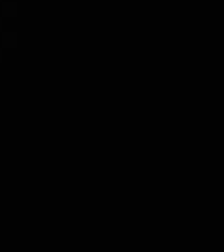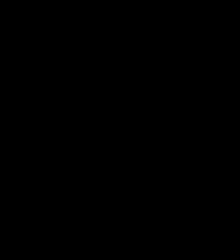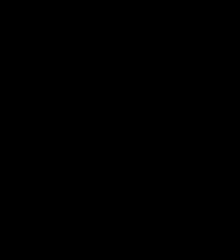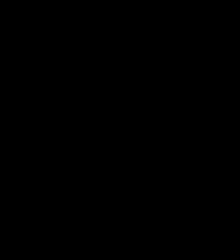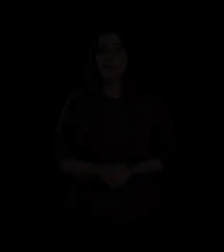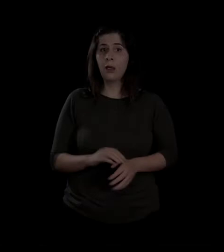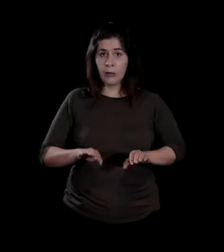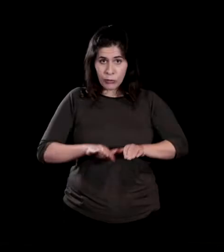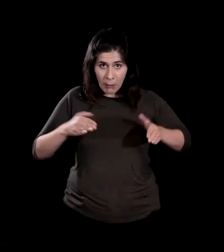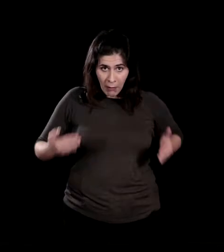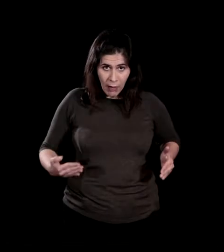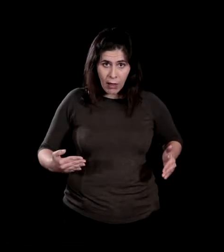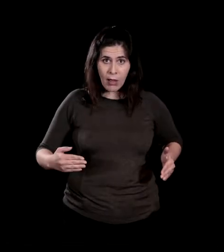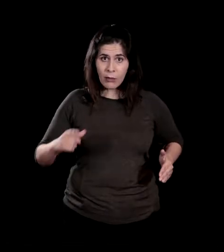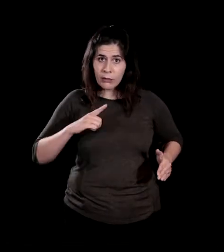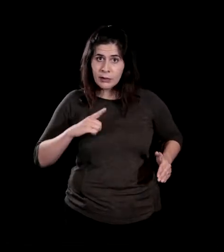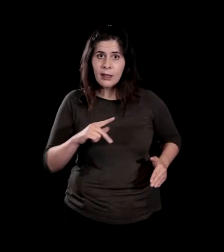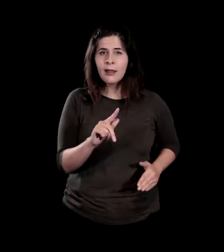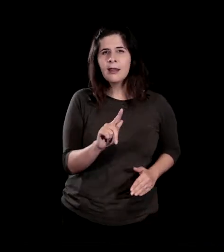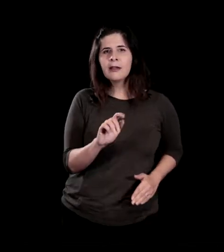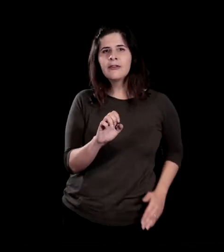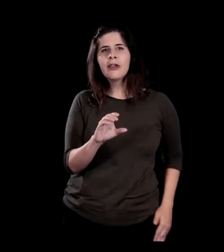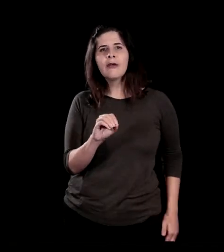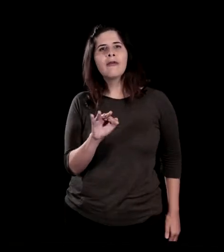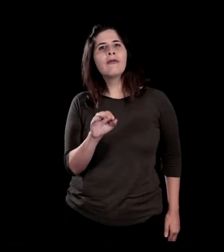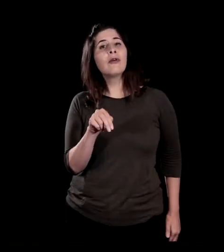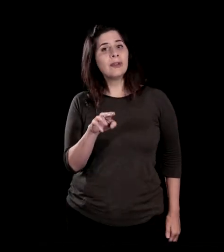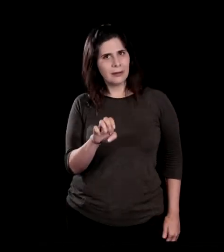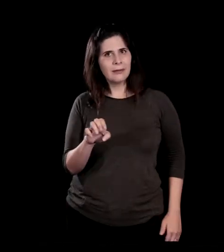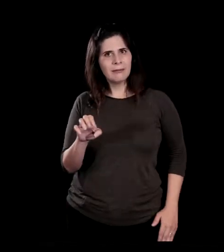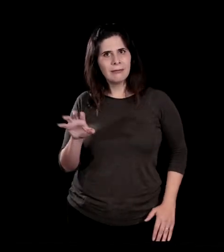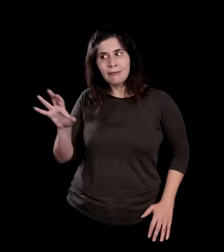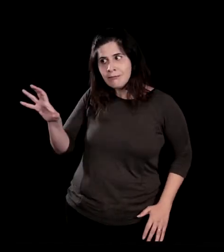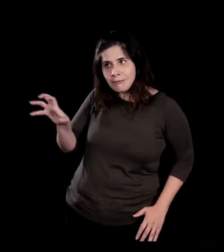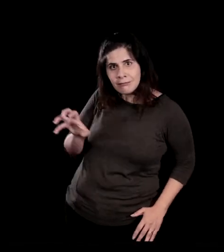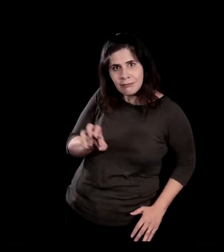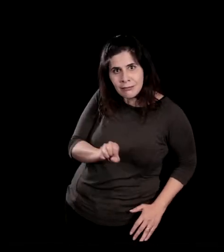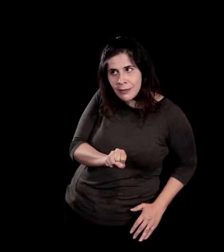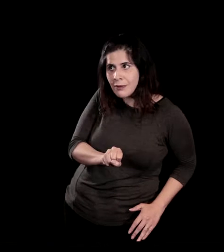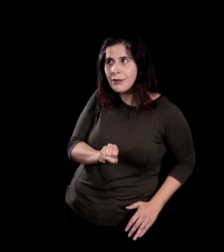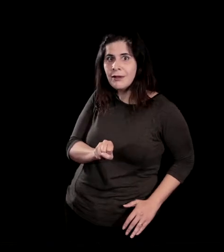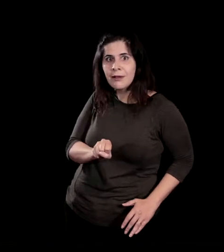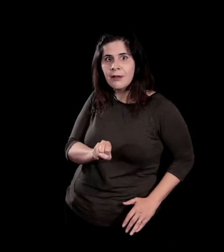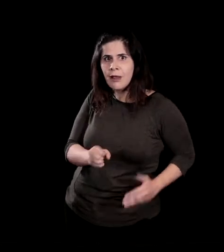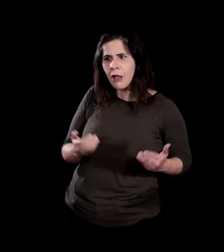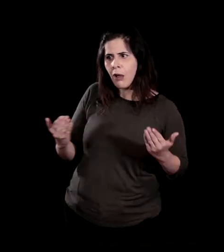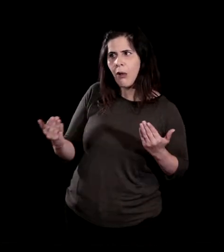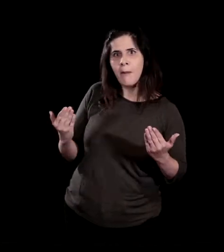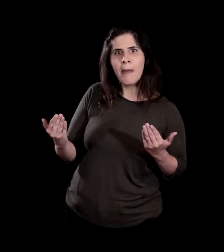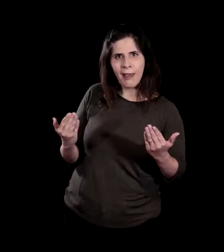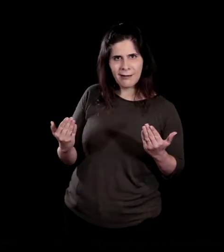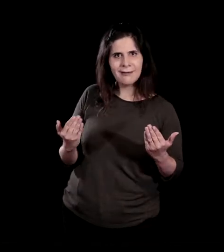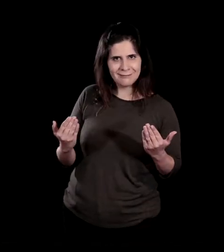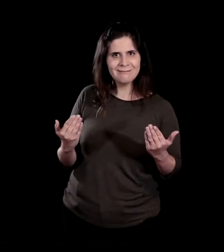And on the stage, I have a geophone that analyzes the frequency of your building in comparison of